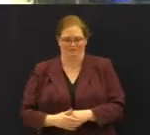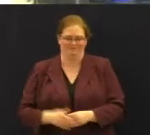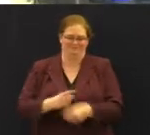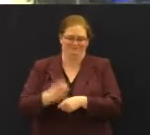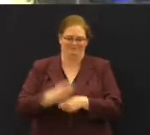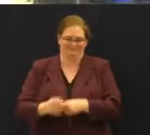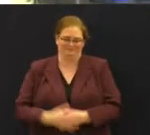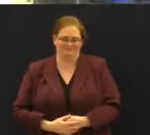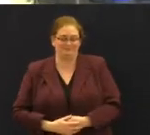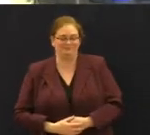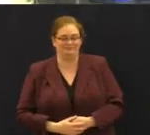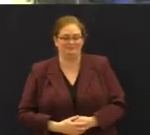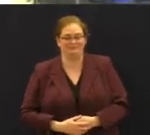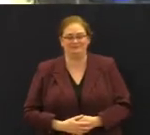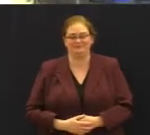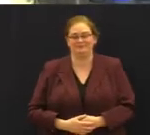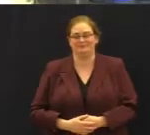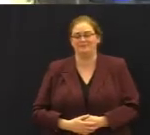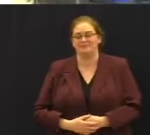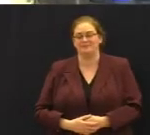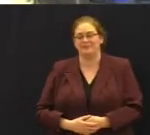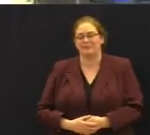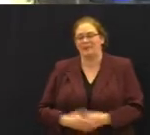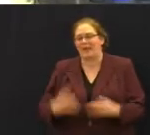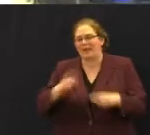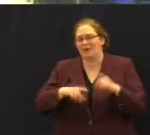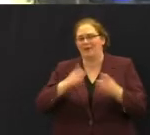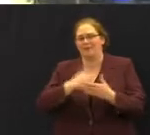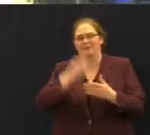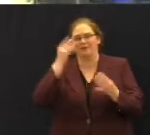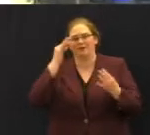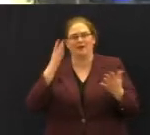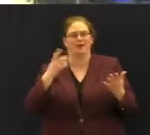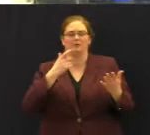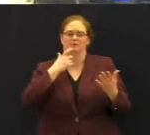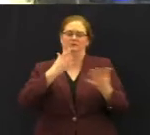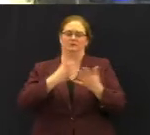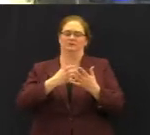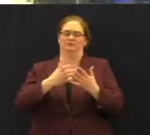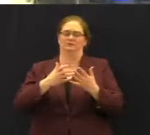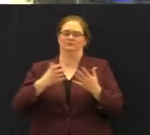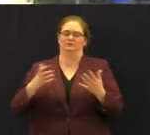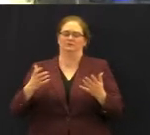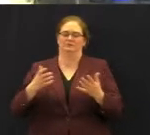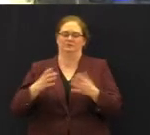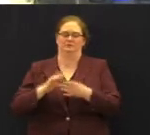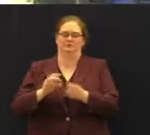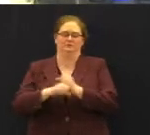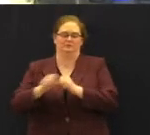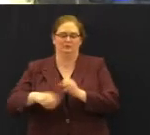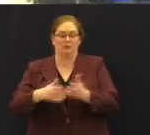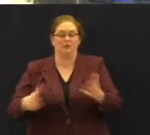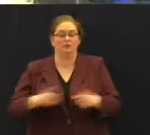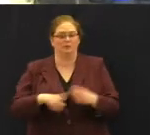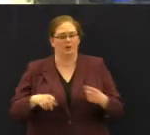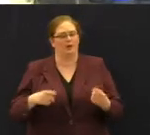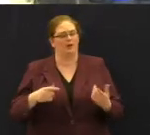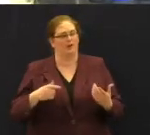Anyway, I just couldn't help but thinking, and I really wasn't going to say too much today, but when Isaac got